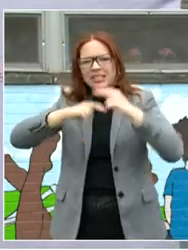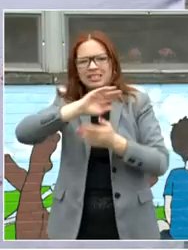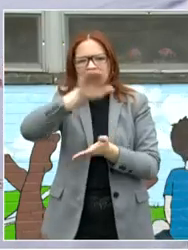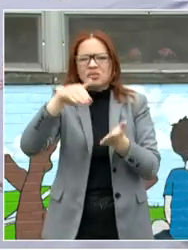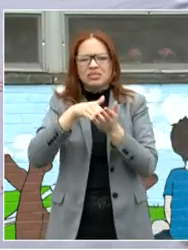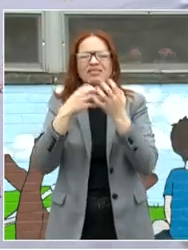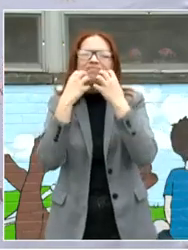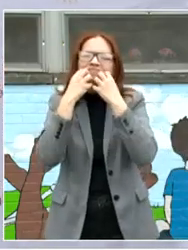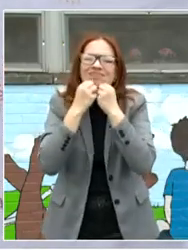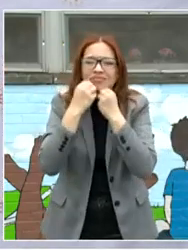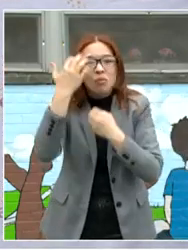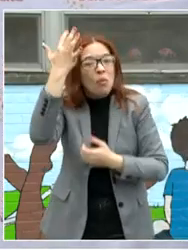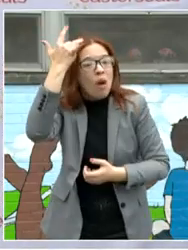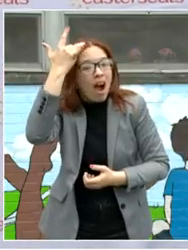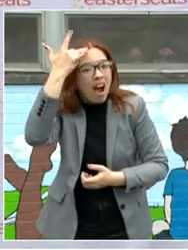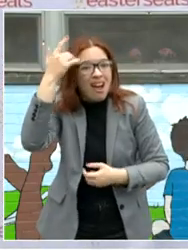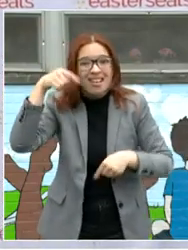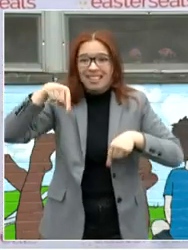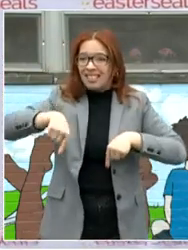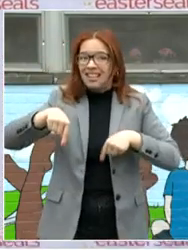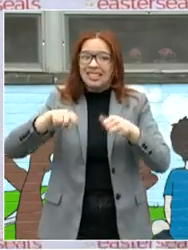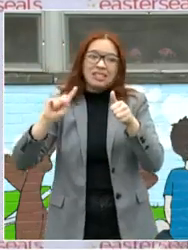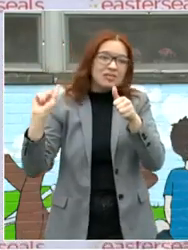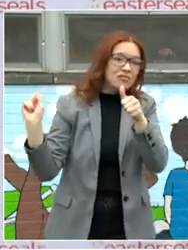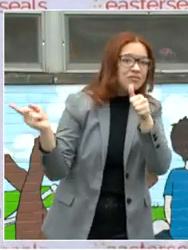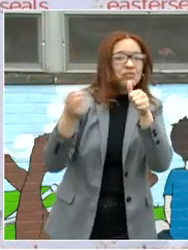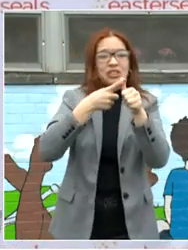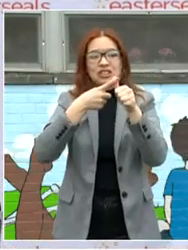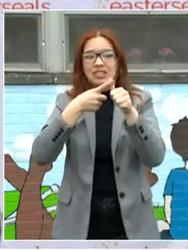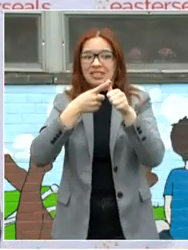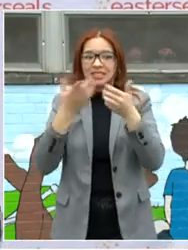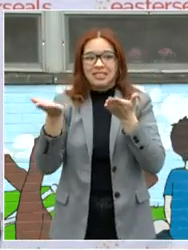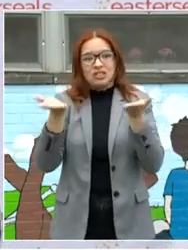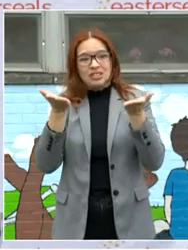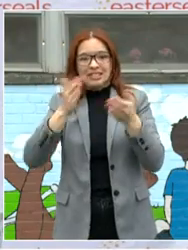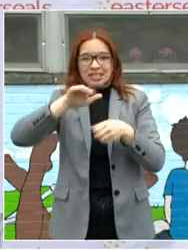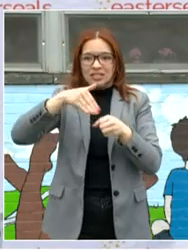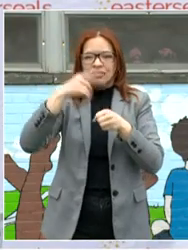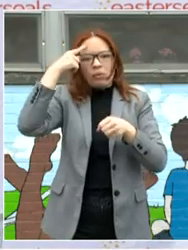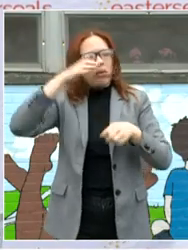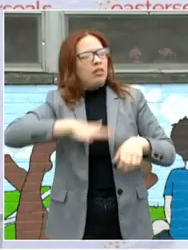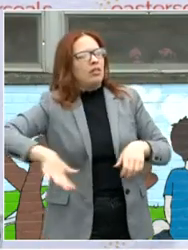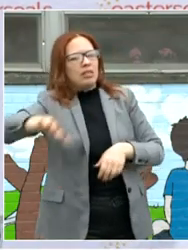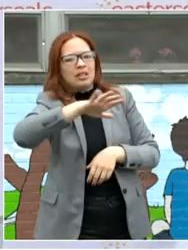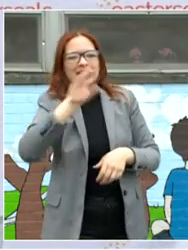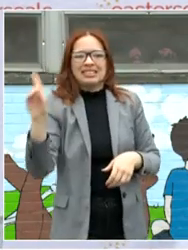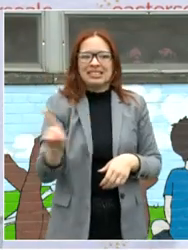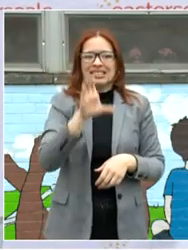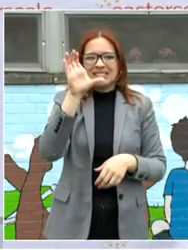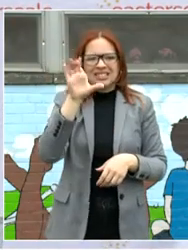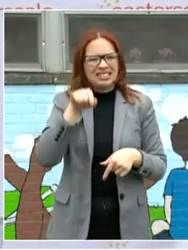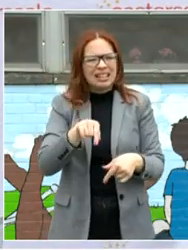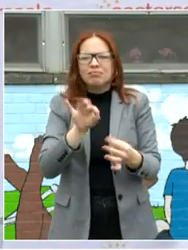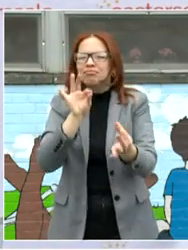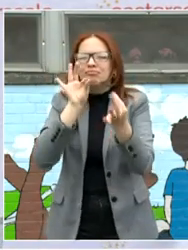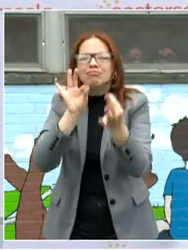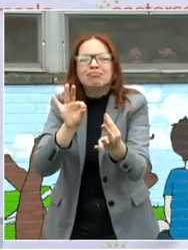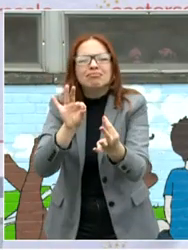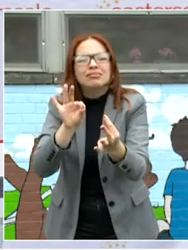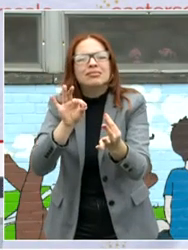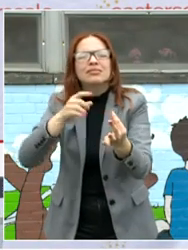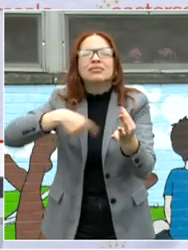our first service location in the greater Washington area. So it's a very fitting location to talk about the